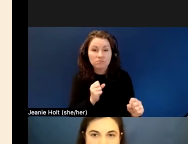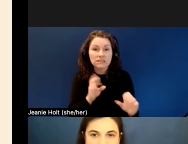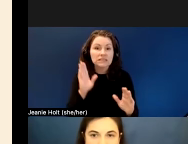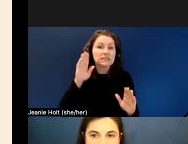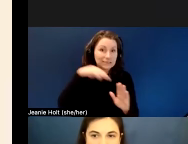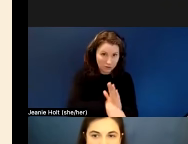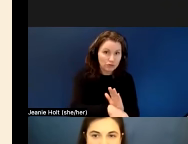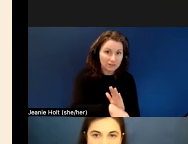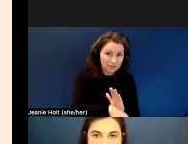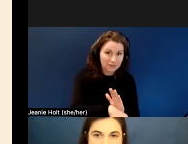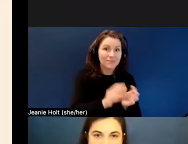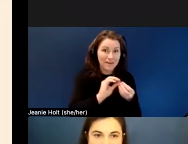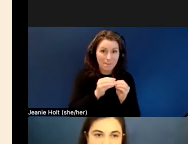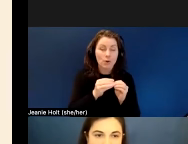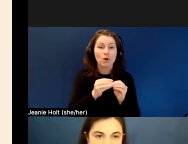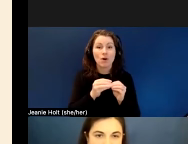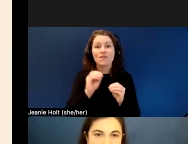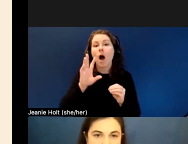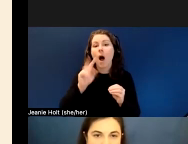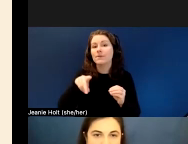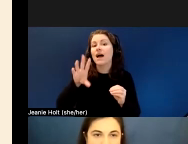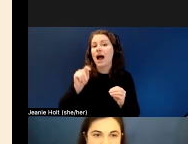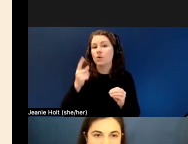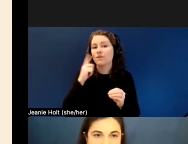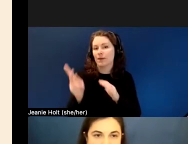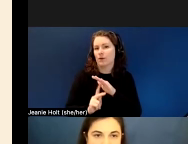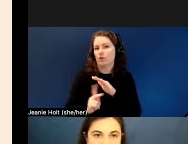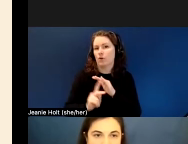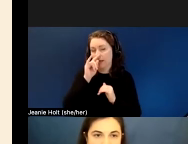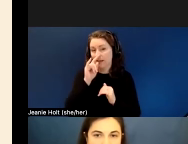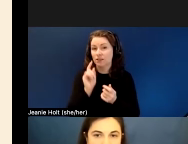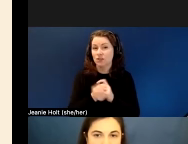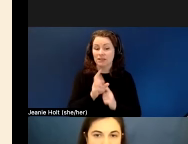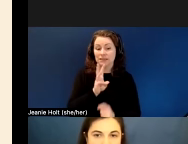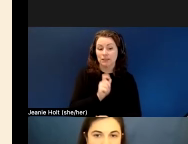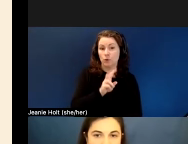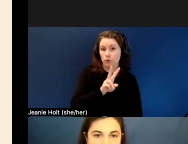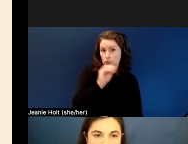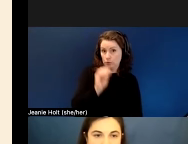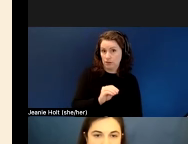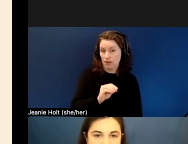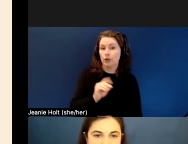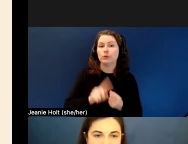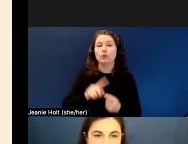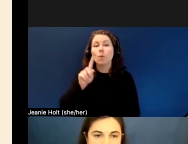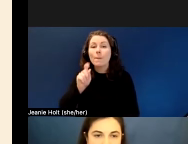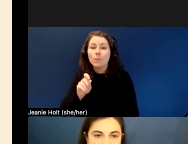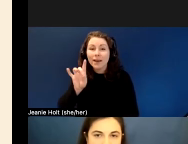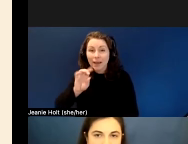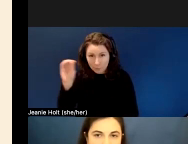decrease in the number of opt-outs at the kindergarten level. We went from about 6.2% to